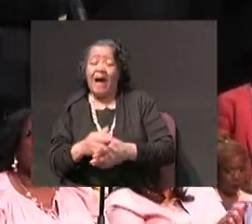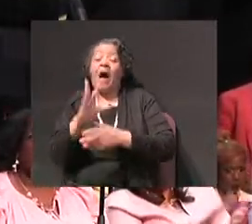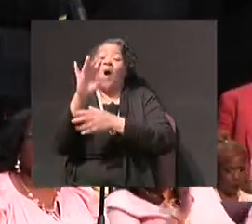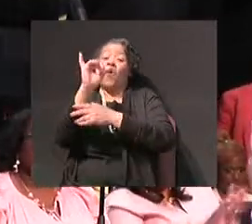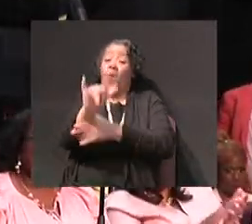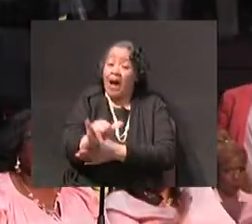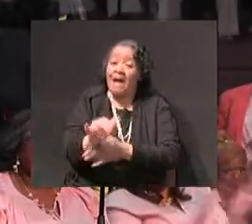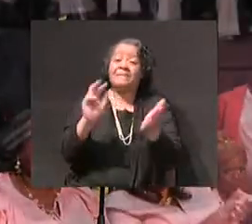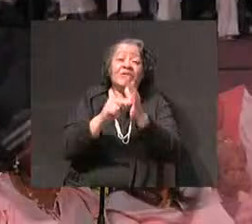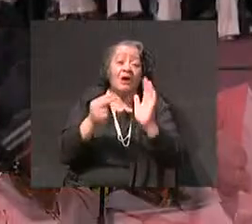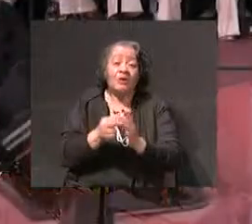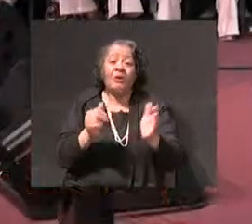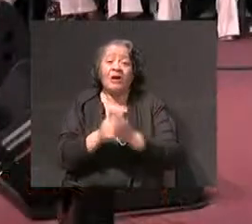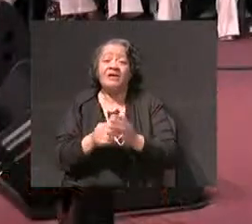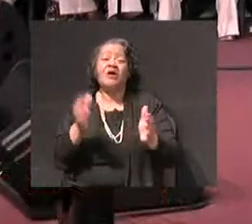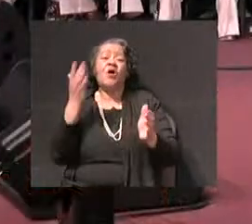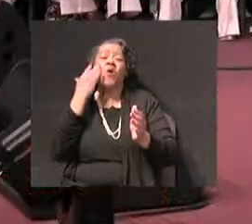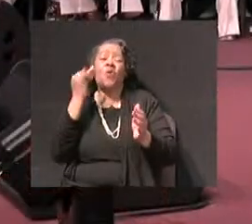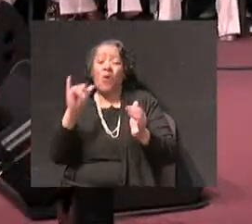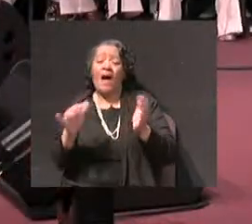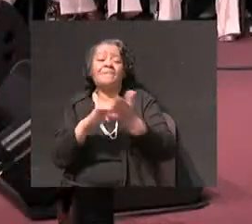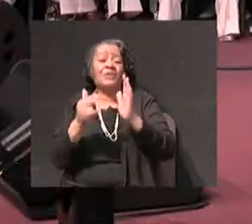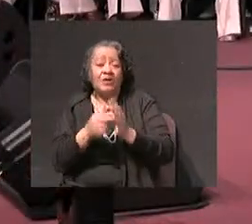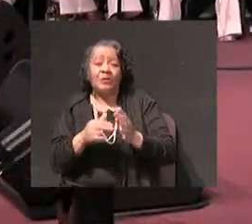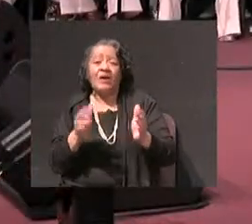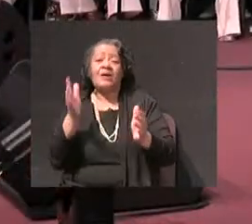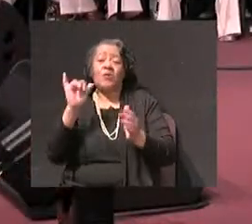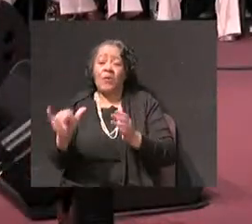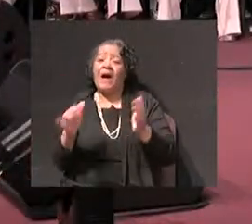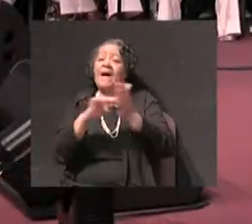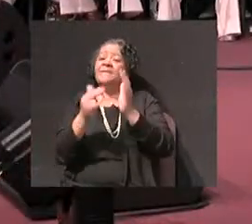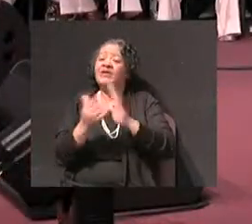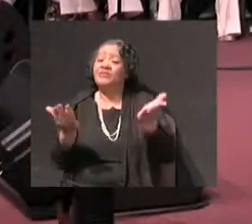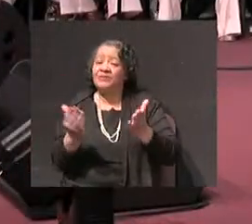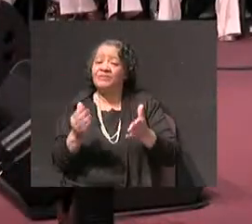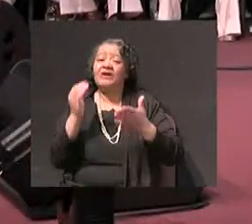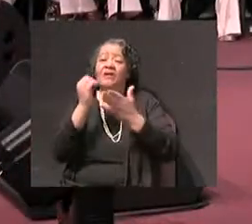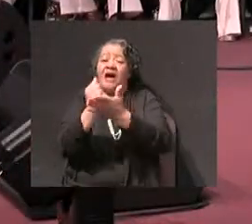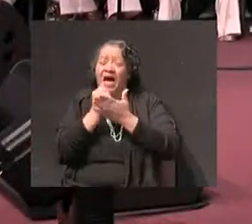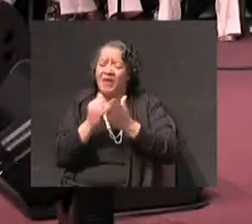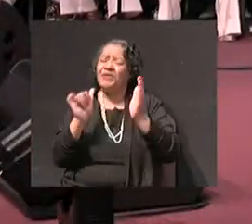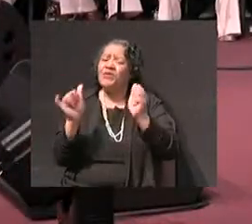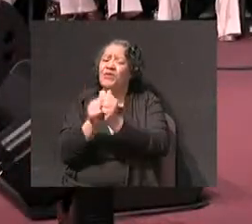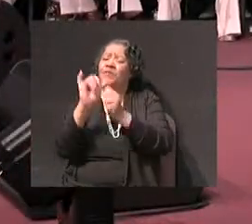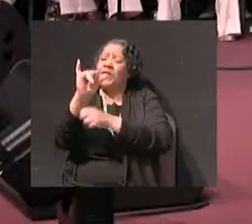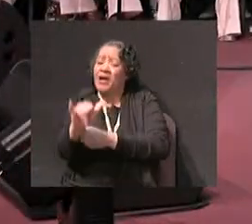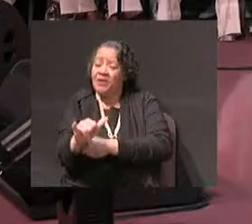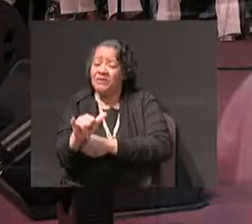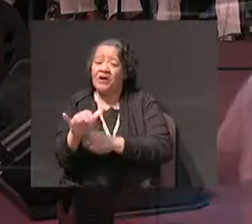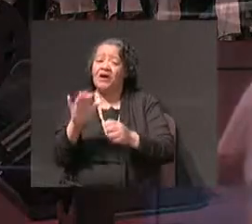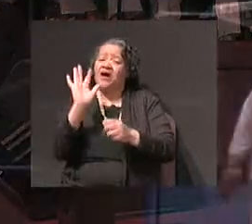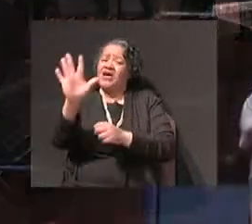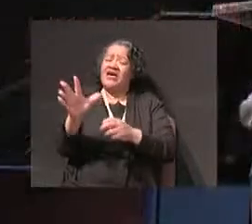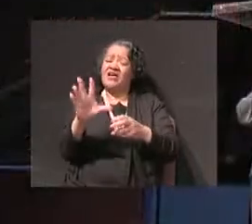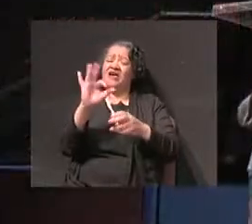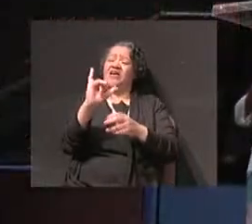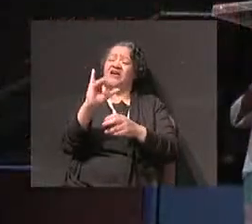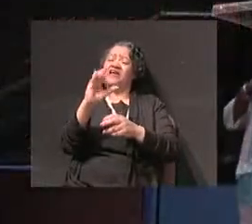Why? You know what why is. You know what why is. Help me with my why. His